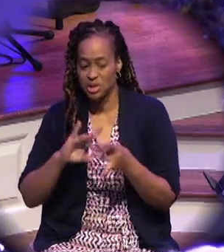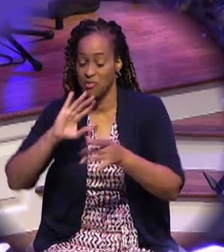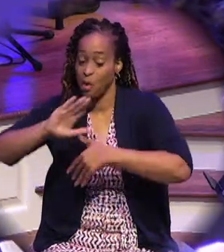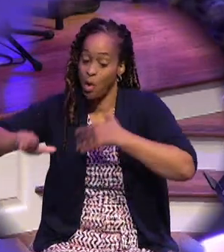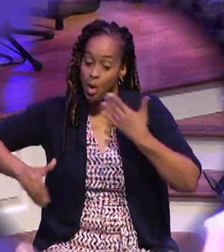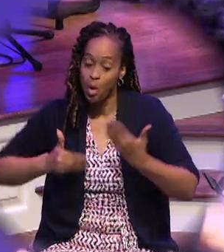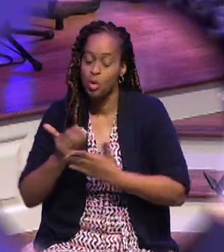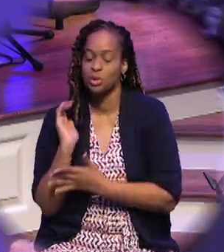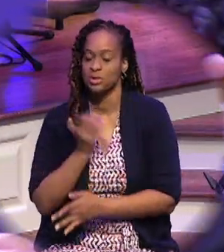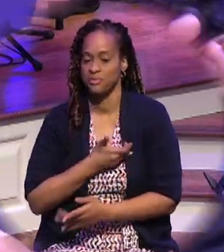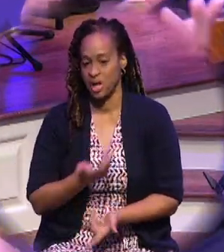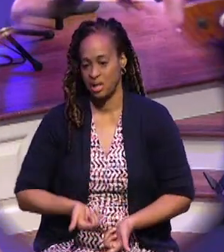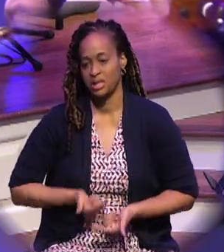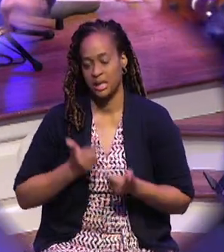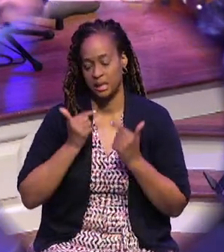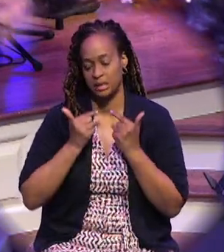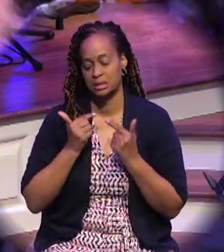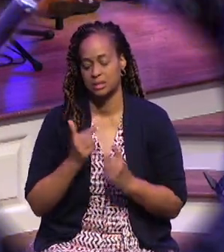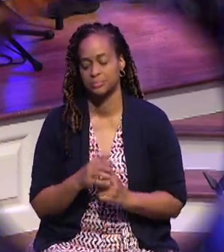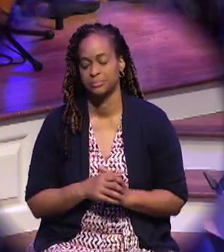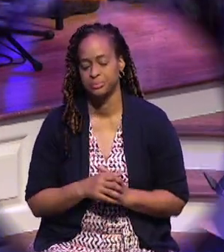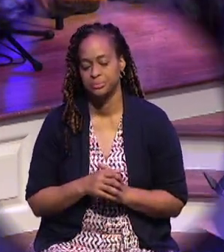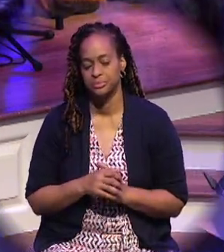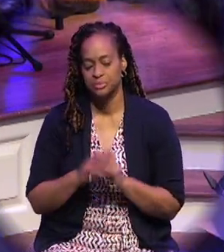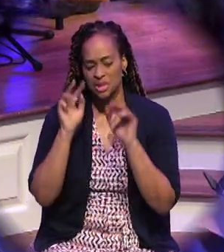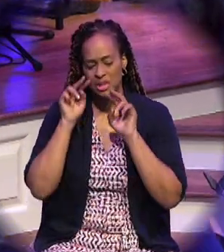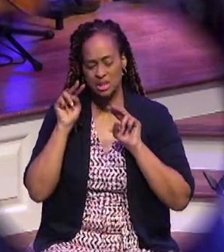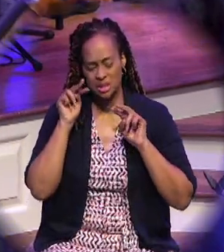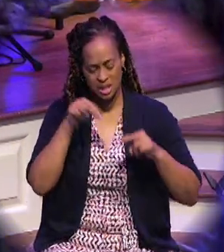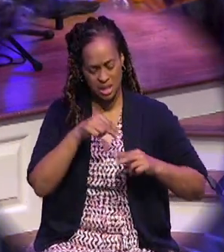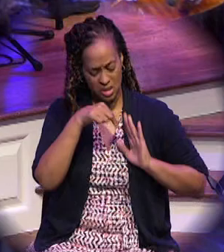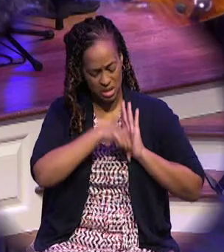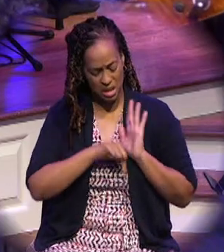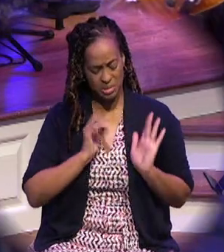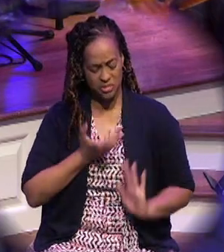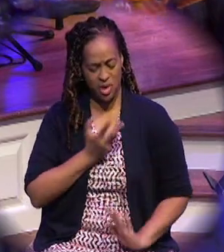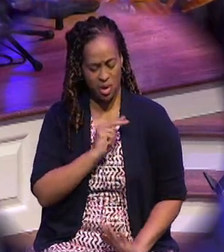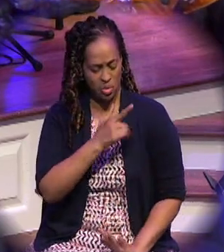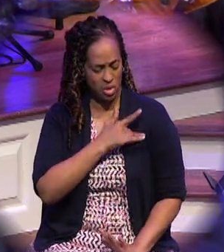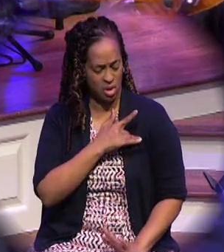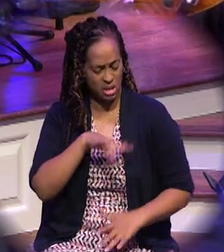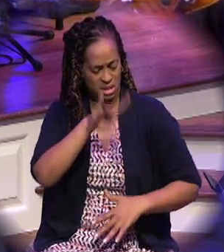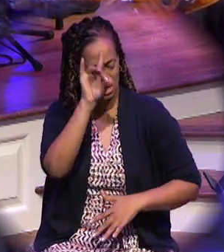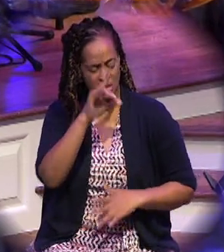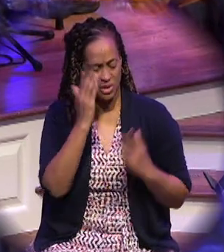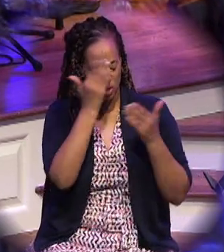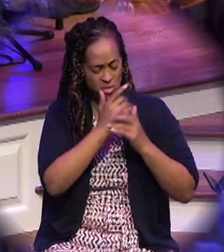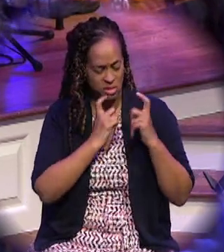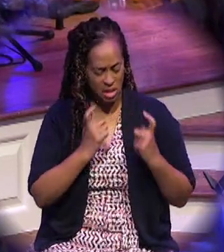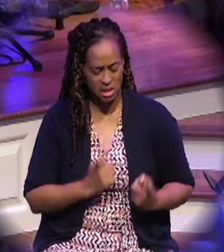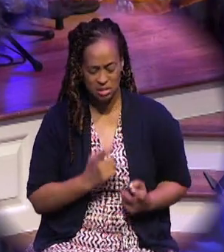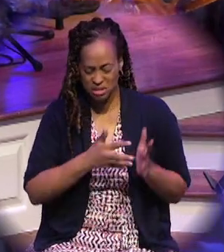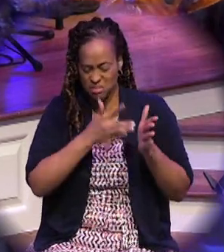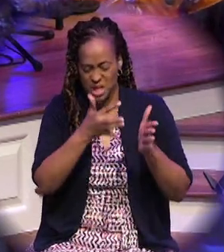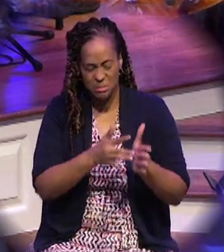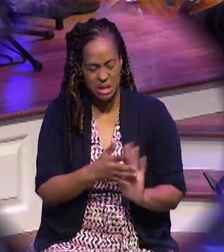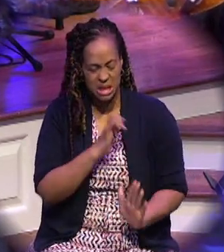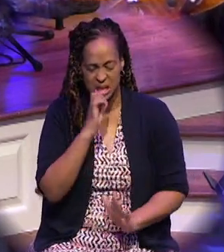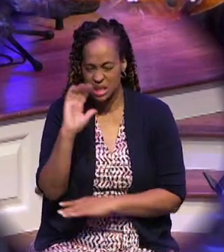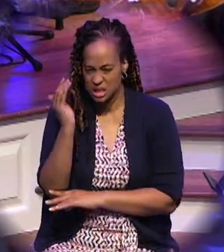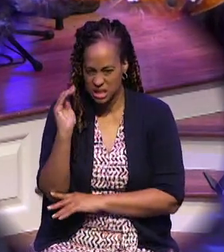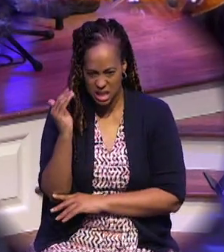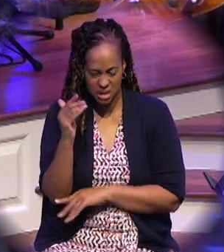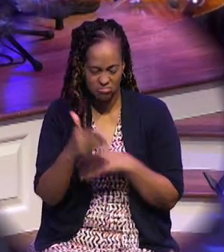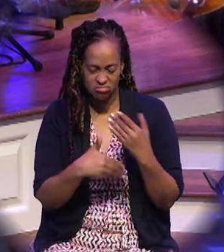of our days. We look at the depths of our own hearts and discover a darkness there sometimes that just doesn't seem to